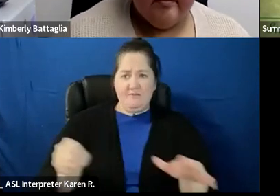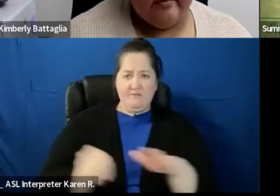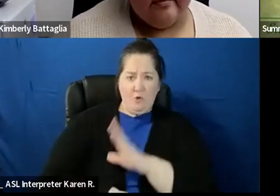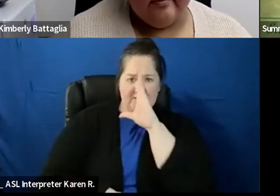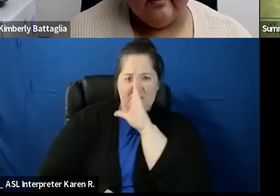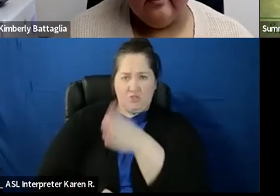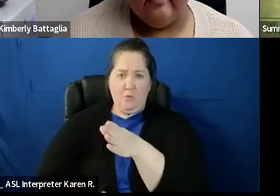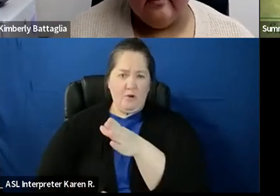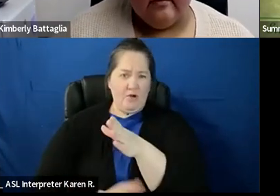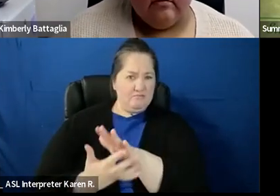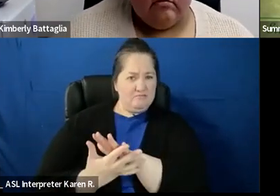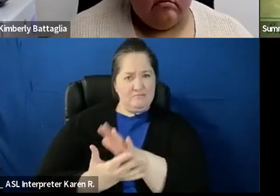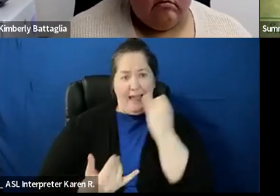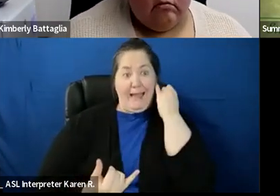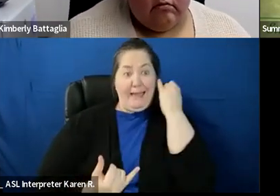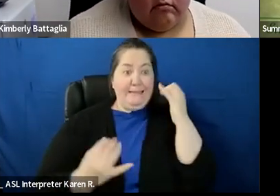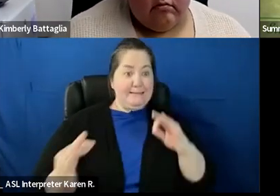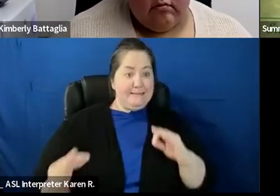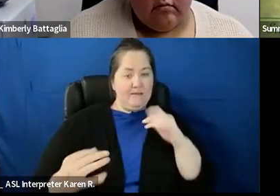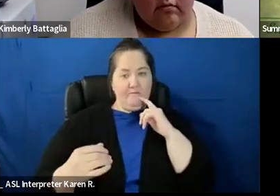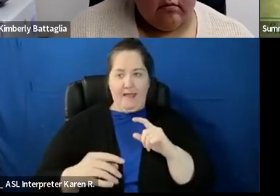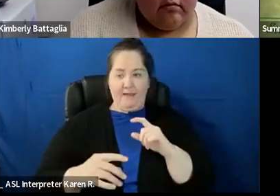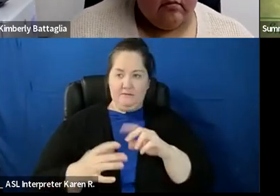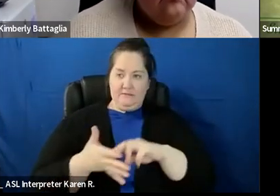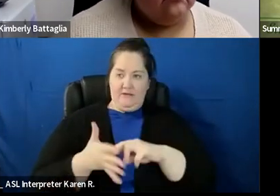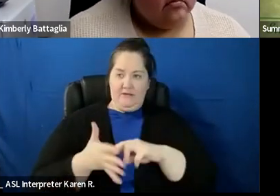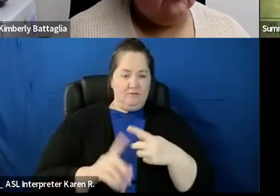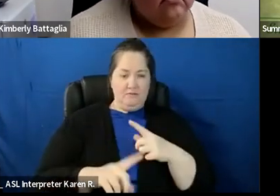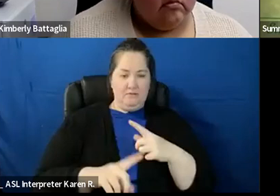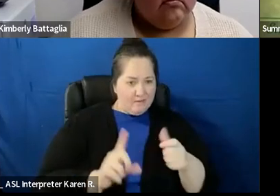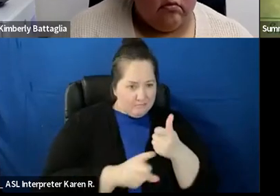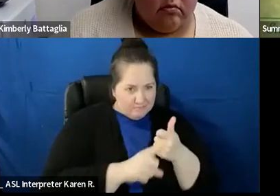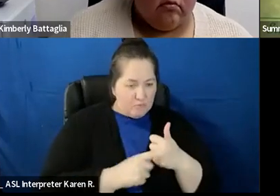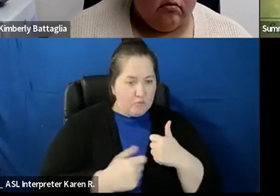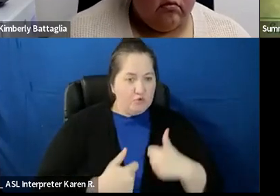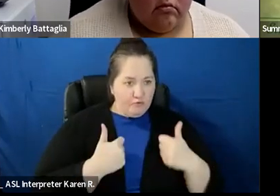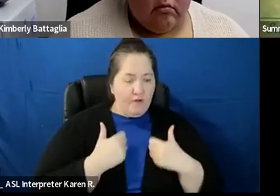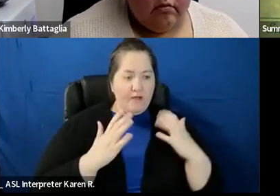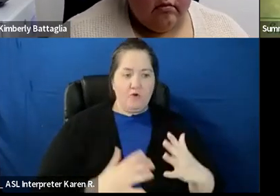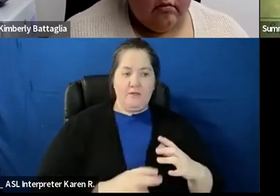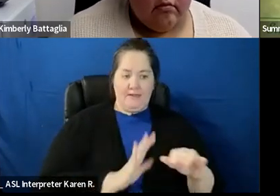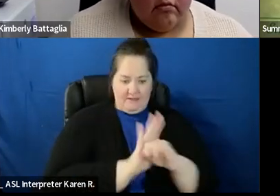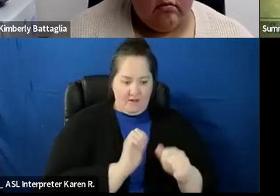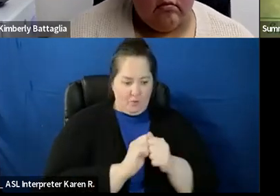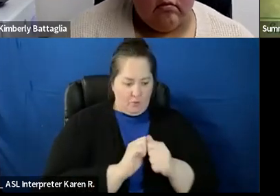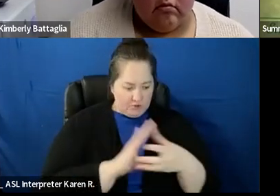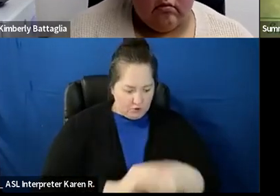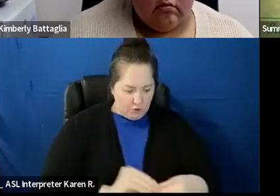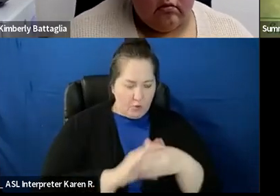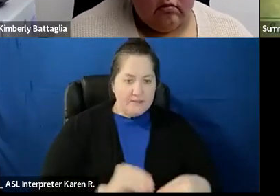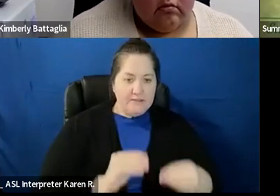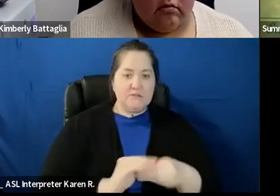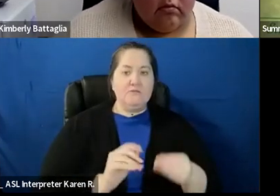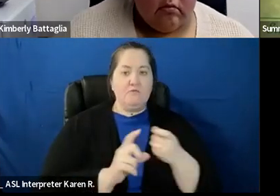you know, ideal, but they were survivors. They identified with the stories from the Creating a Circle of